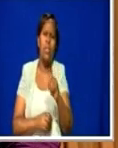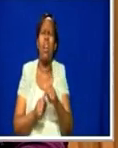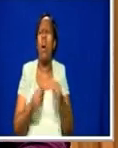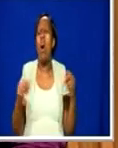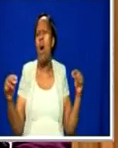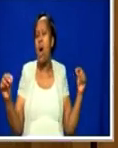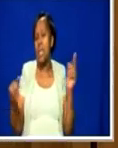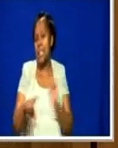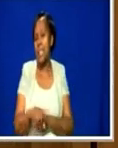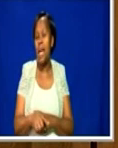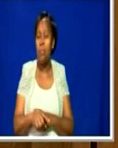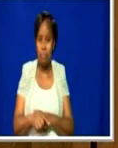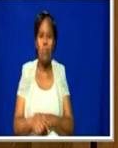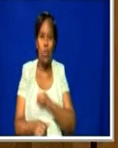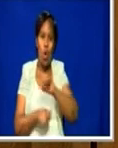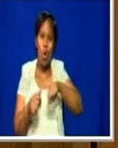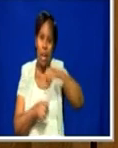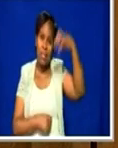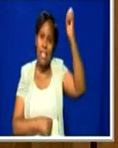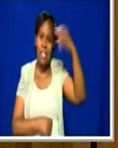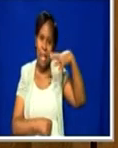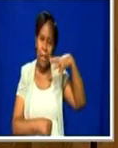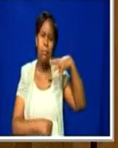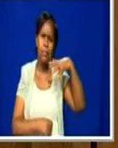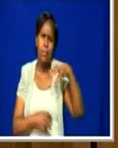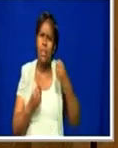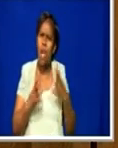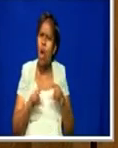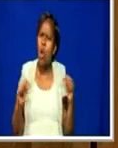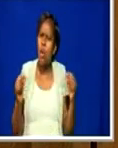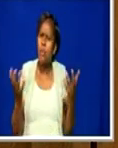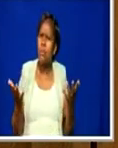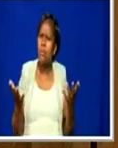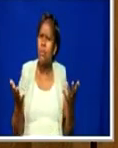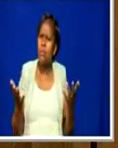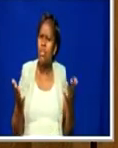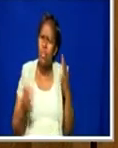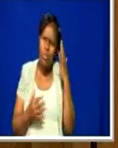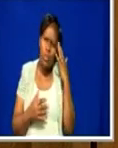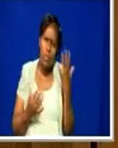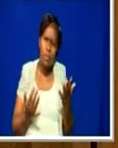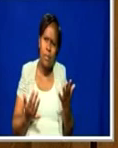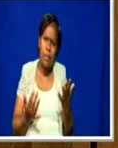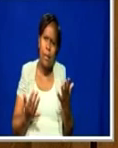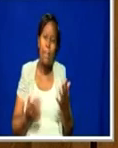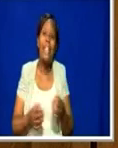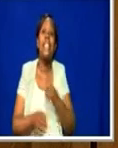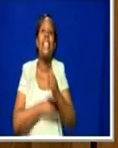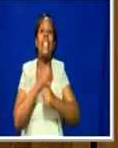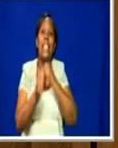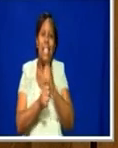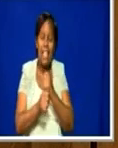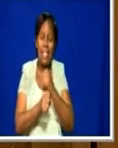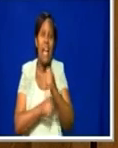it takes a very long time Long to time. go round. like how is there an estimation? It is in terms of years. Oh, years.